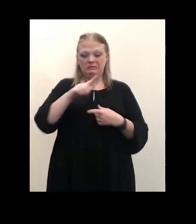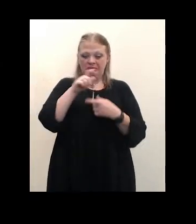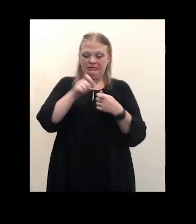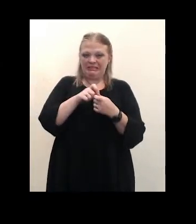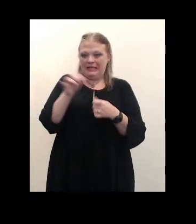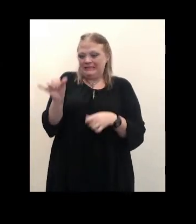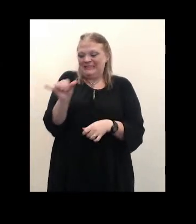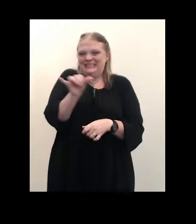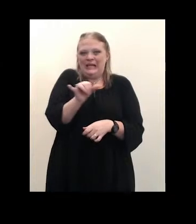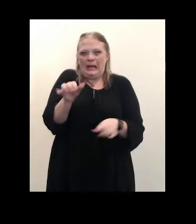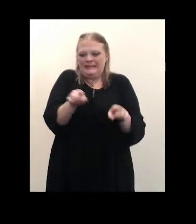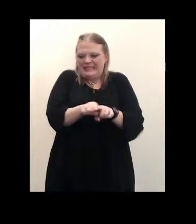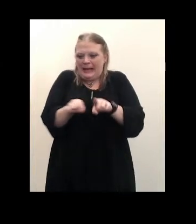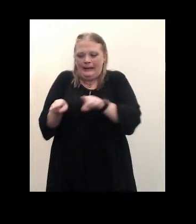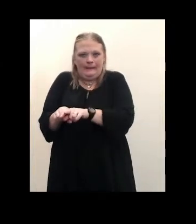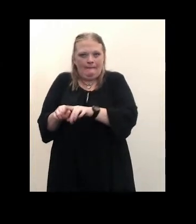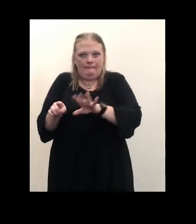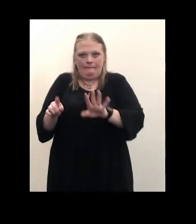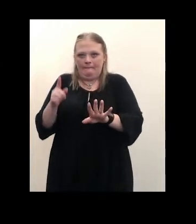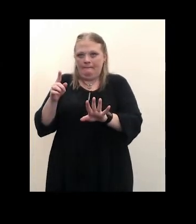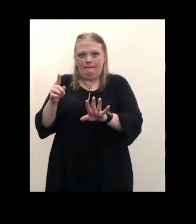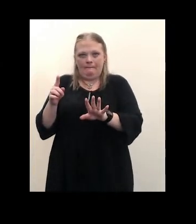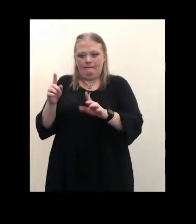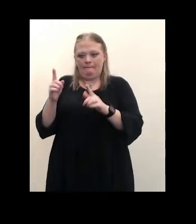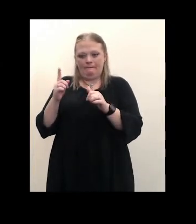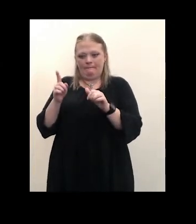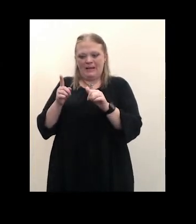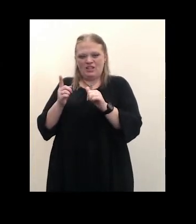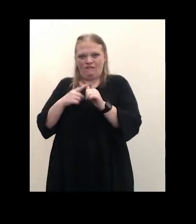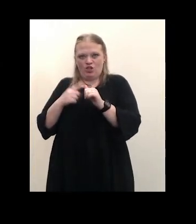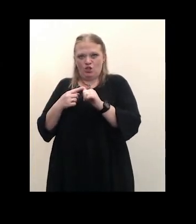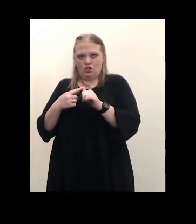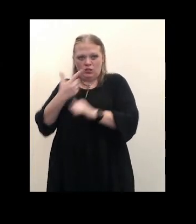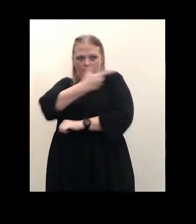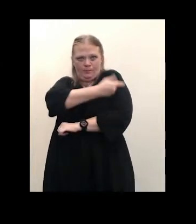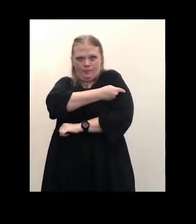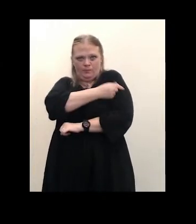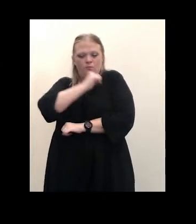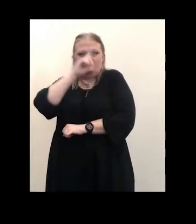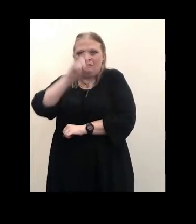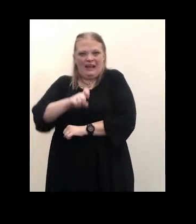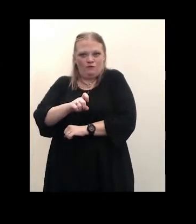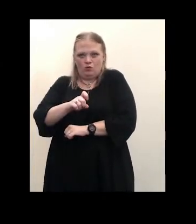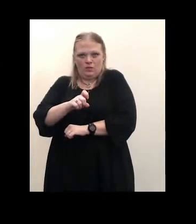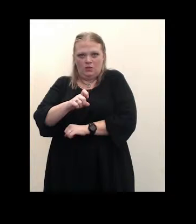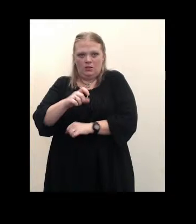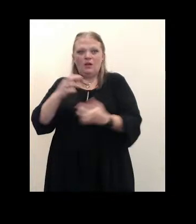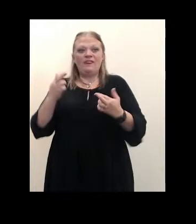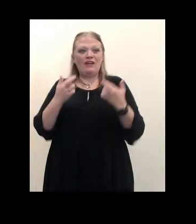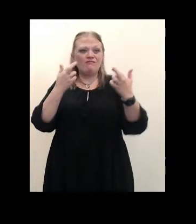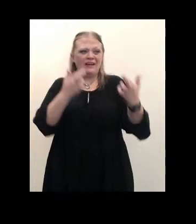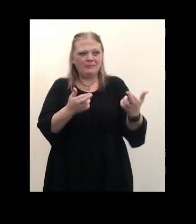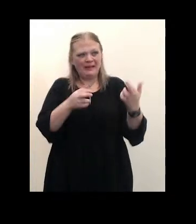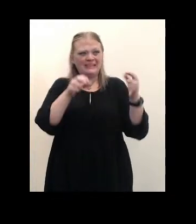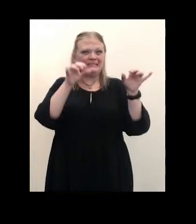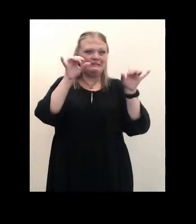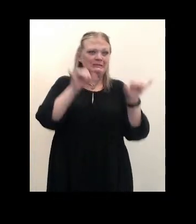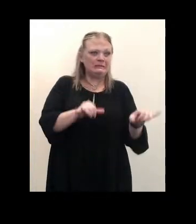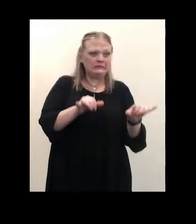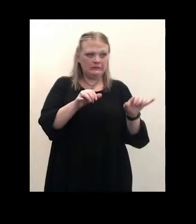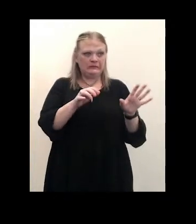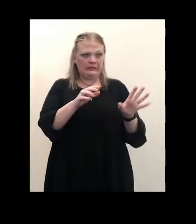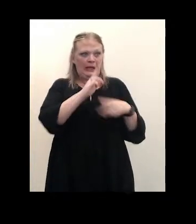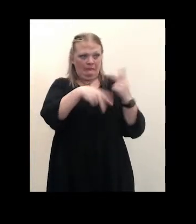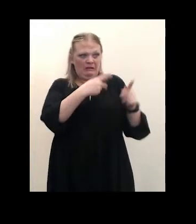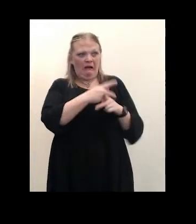booster as you did for your initial series. So many experts are recommending that you stay with the same vaccine for your booster as you received